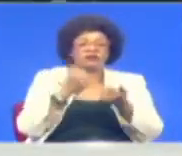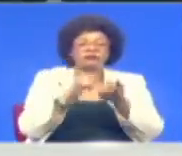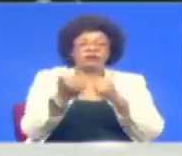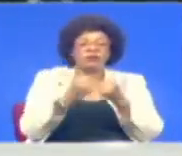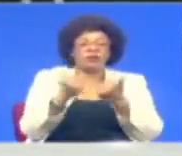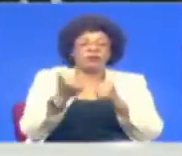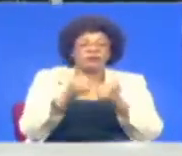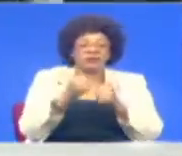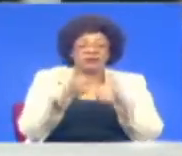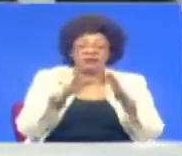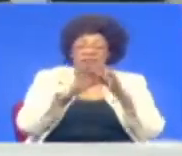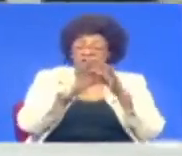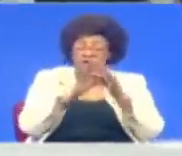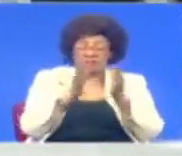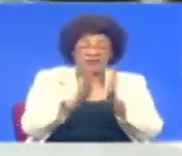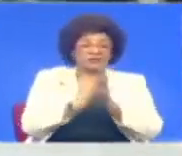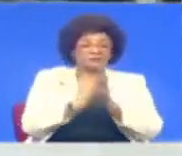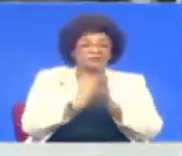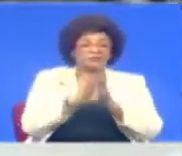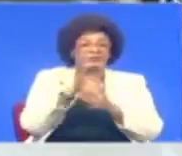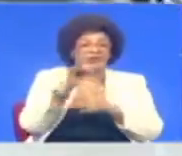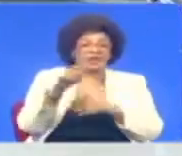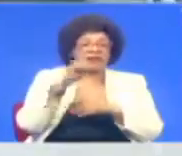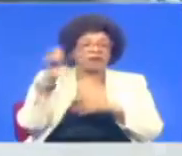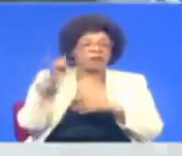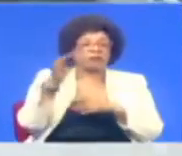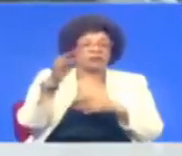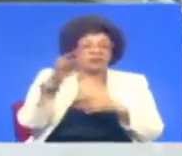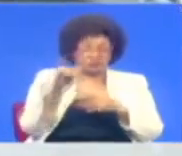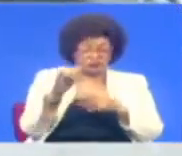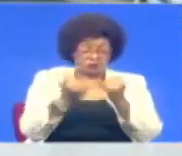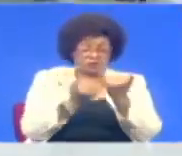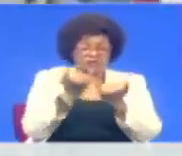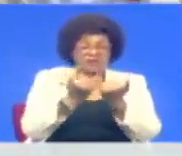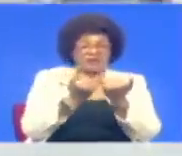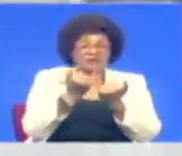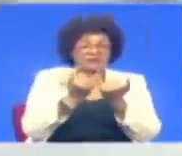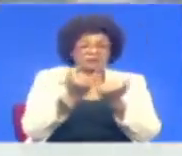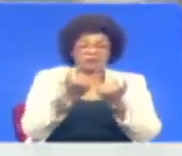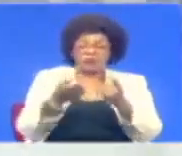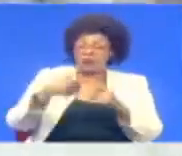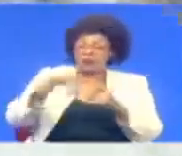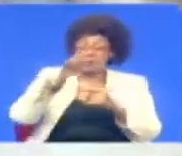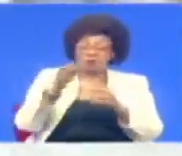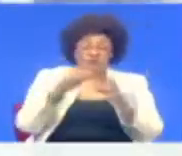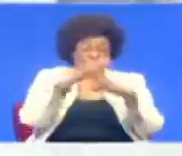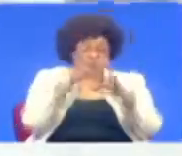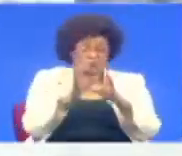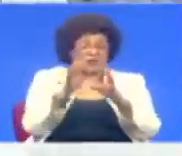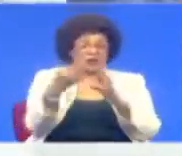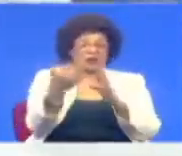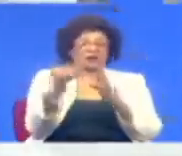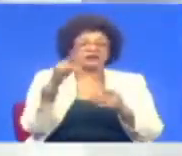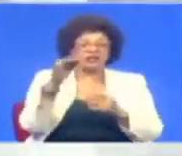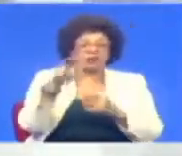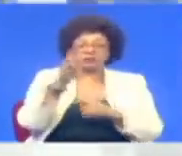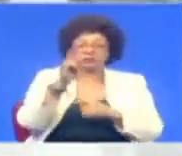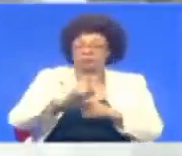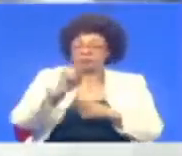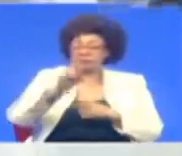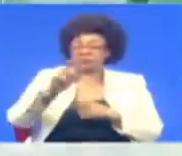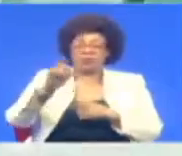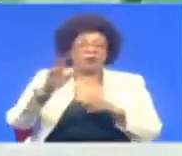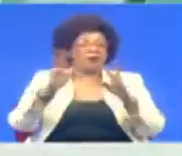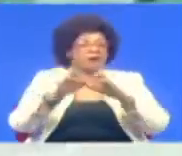the Football Kenya Federation Premier League that's set to kick off on Saturday. In addition to testing, the stadium was fumigated right before the